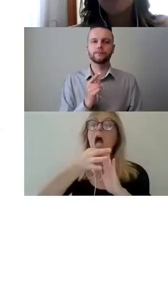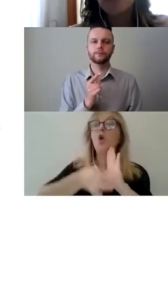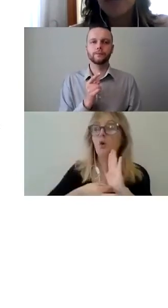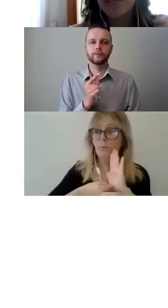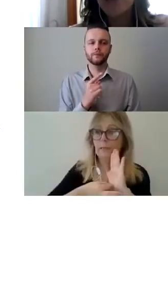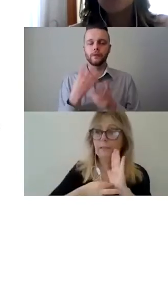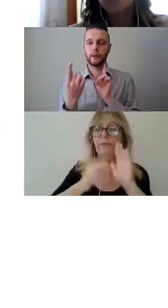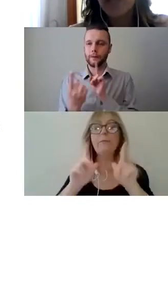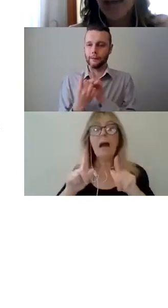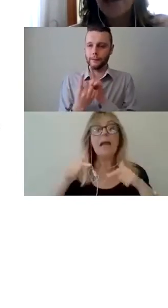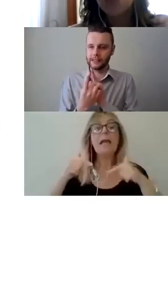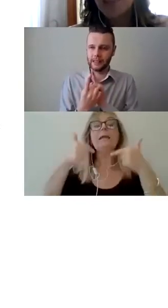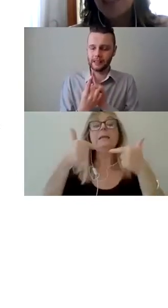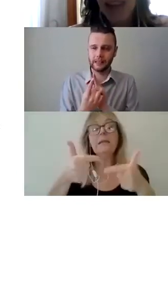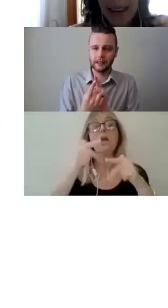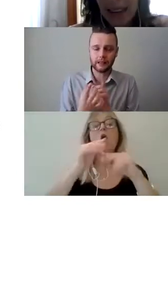meeting